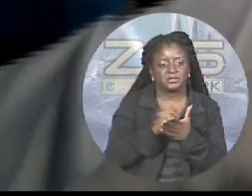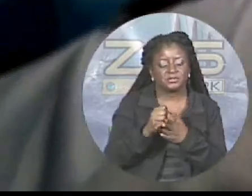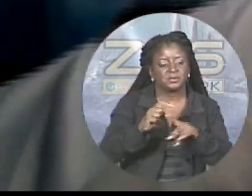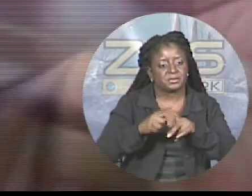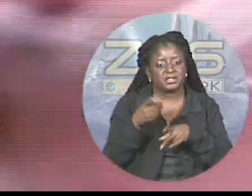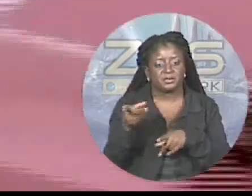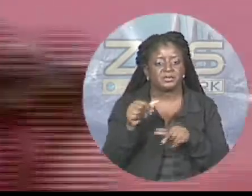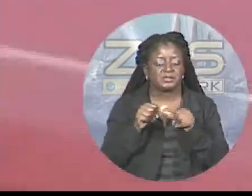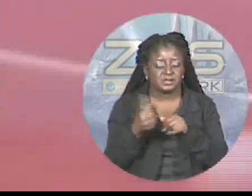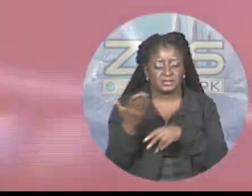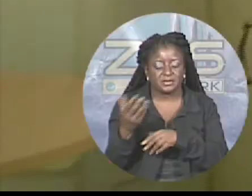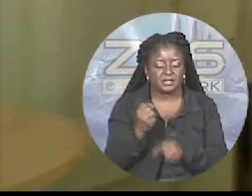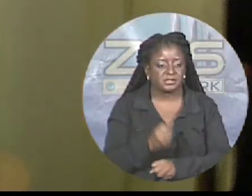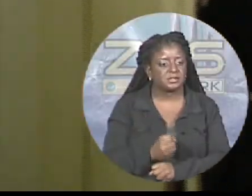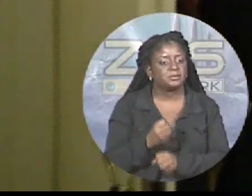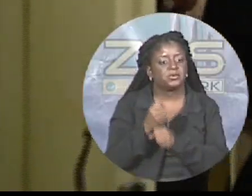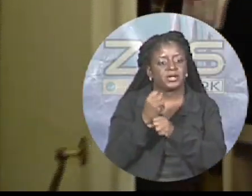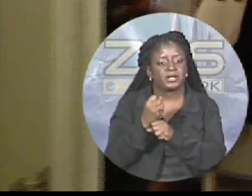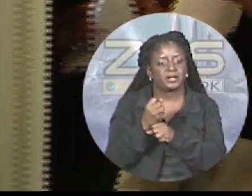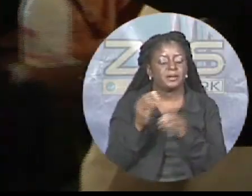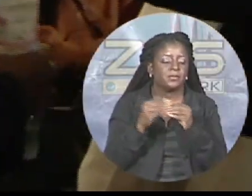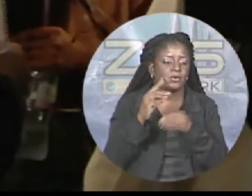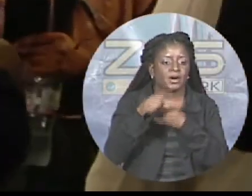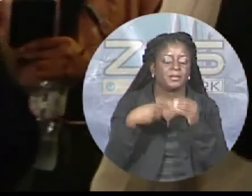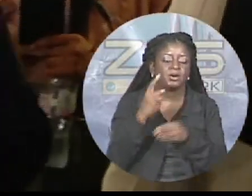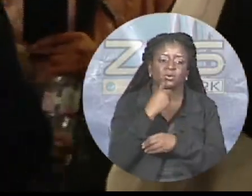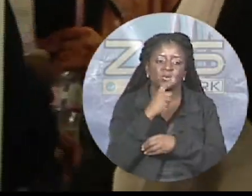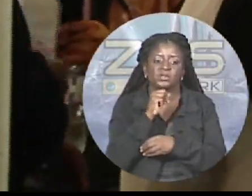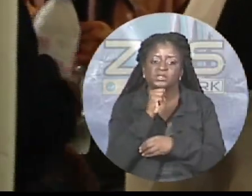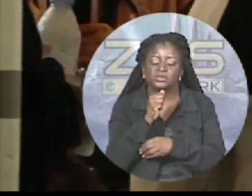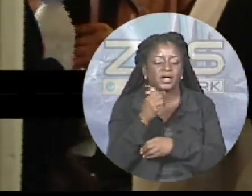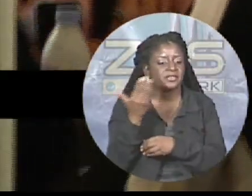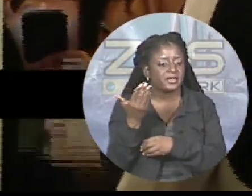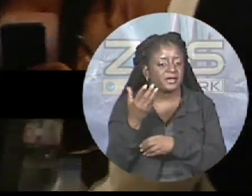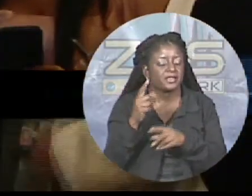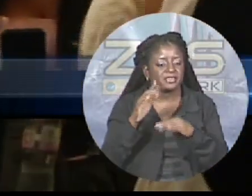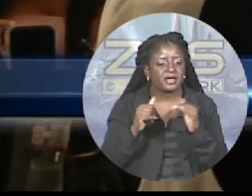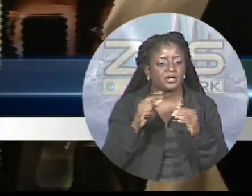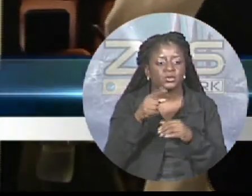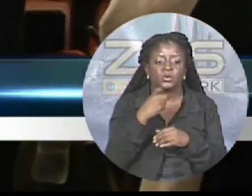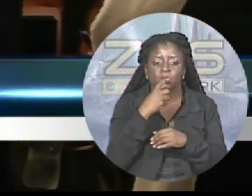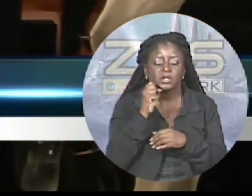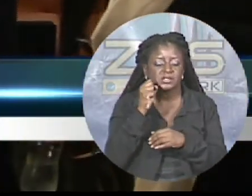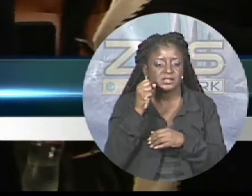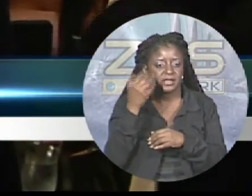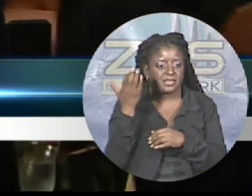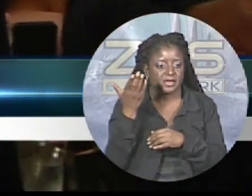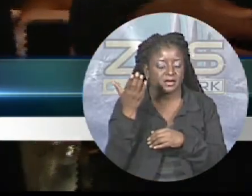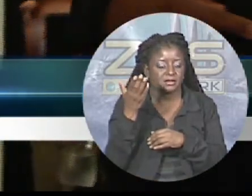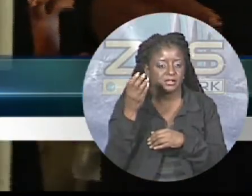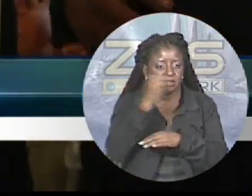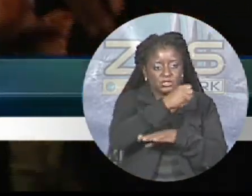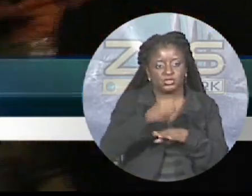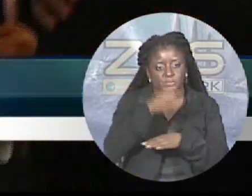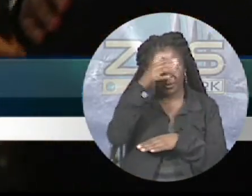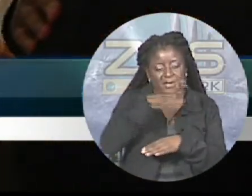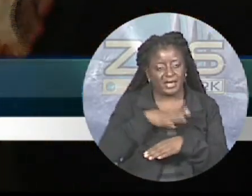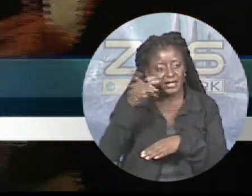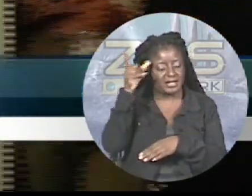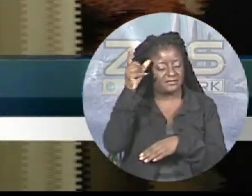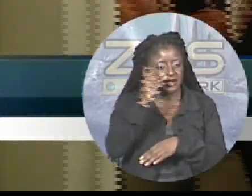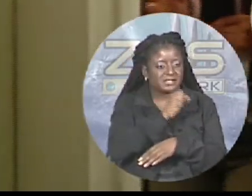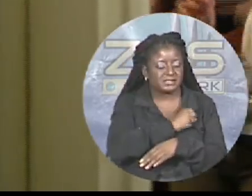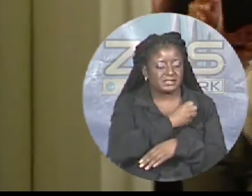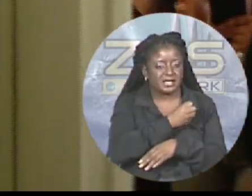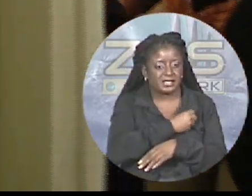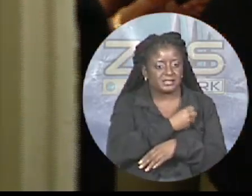still there supporting. It was more about who wasn't there than who was there. Supermodel Levon Sanz was there, and being